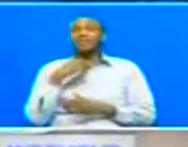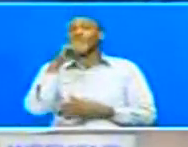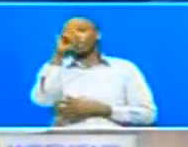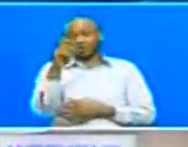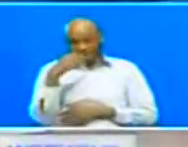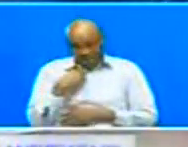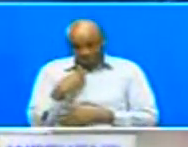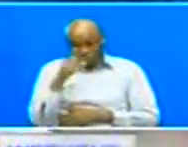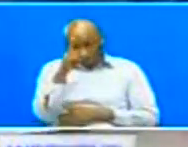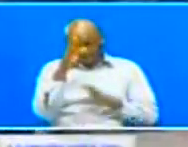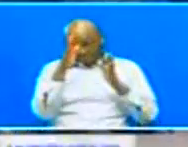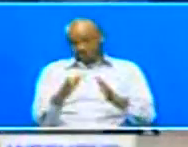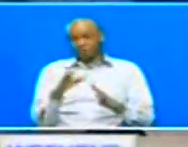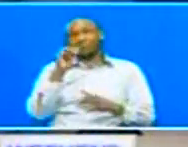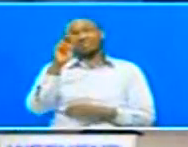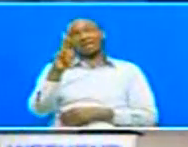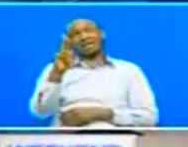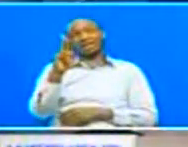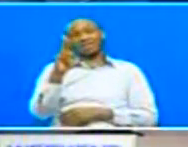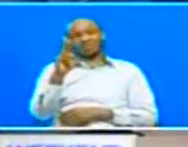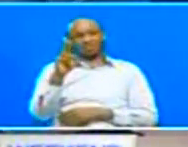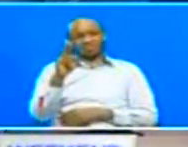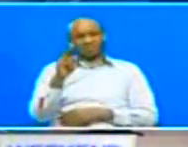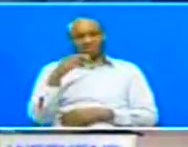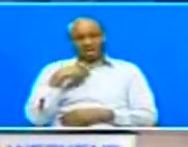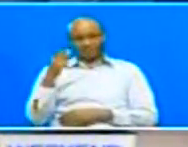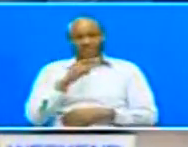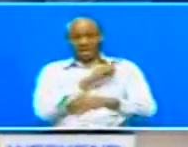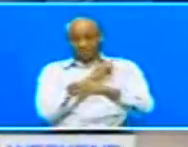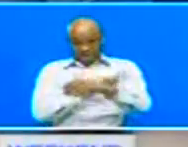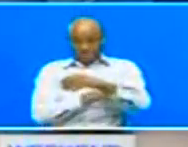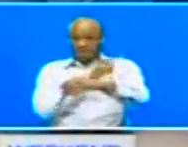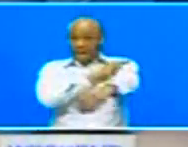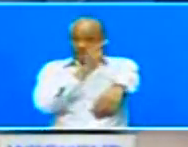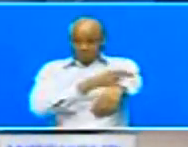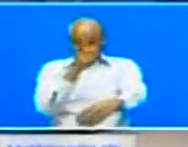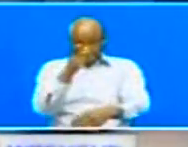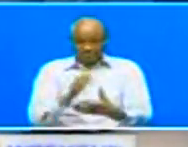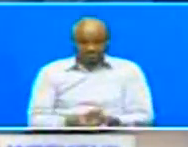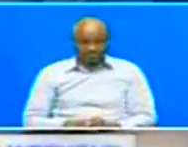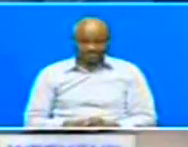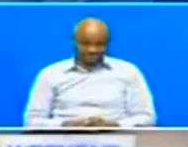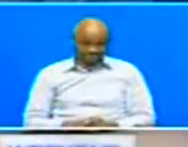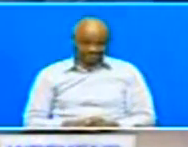a question for one Mr. John Allan Mukaitai Nitakukatakata Namu.